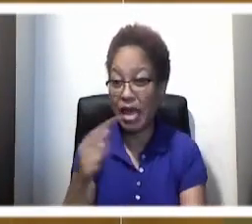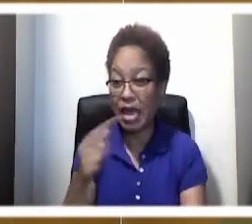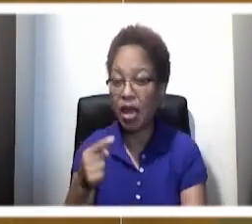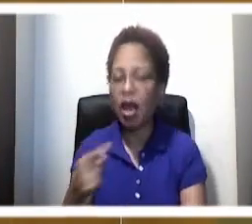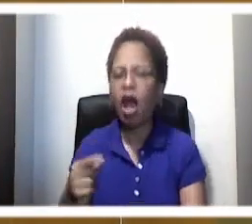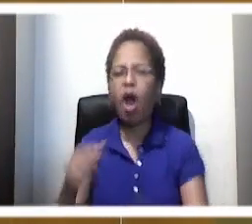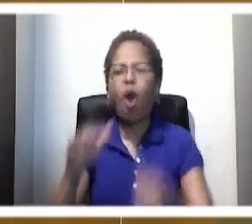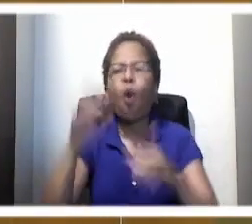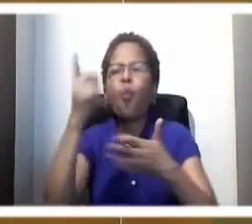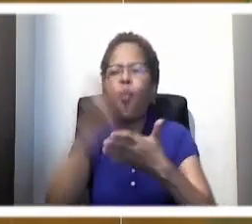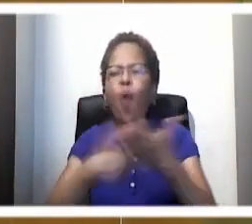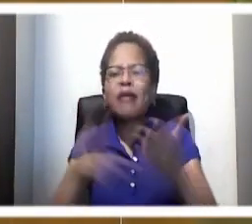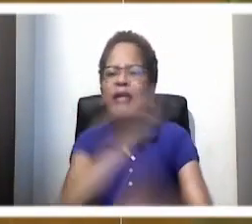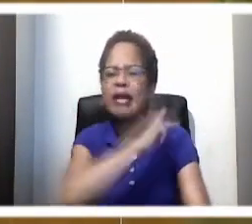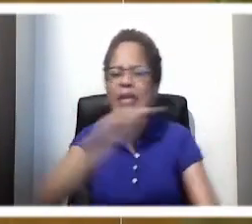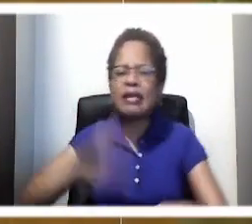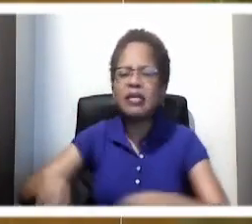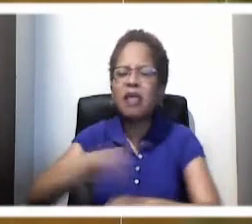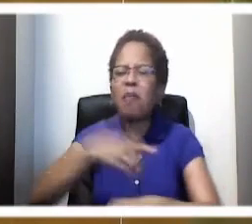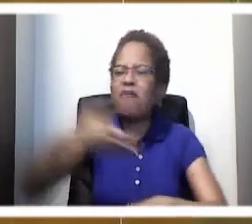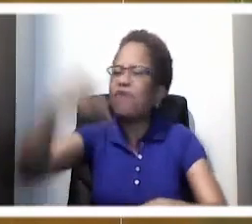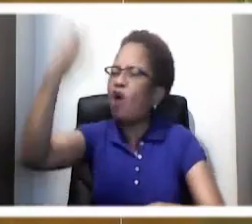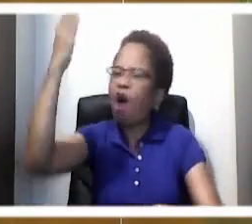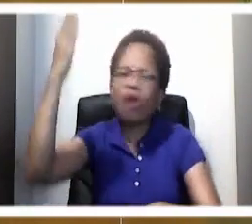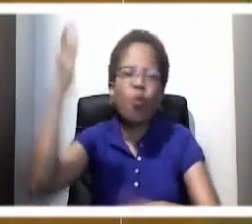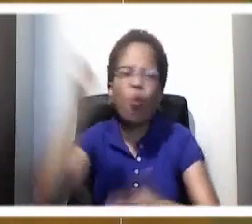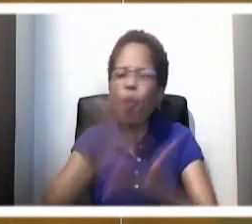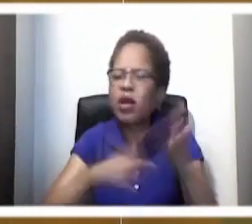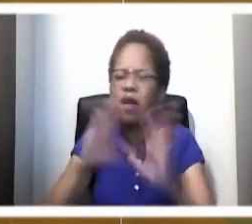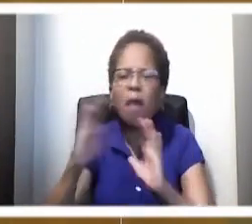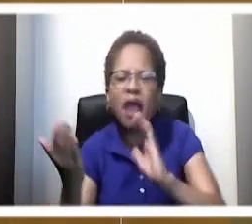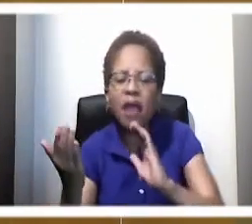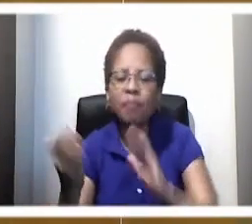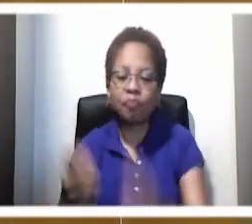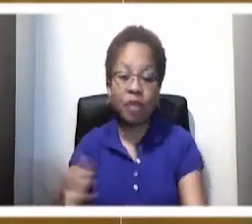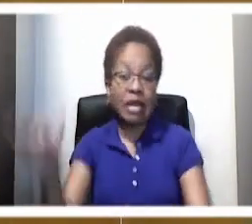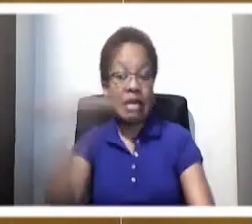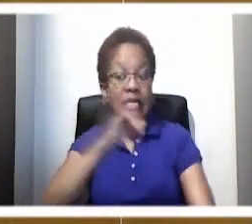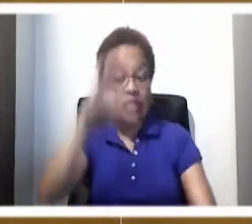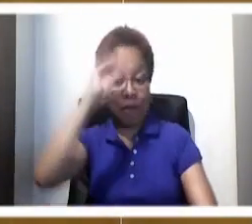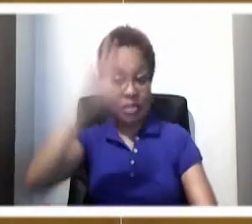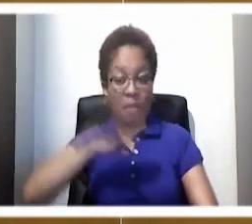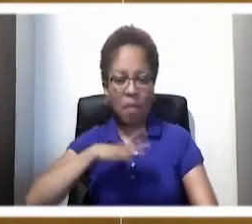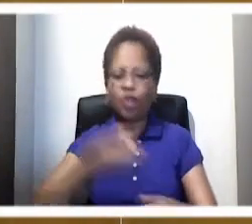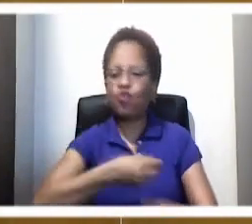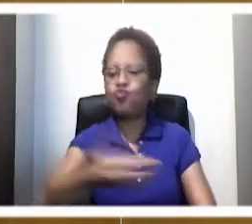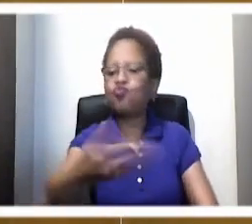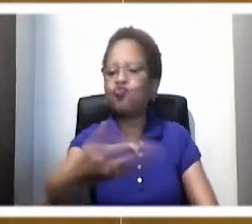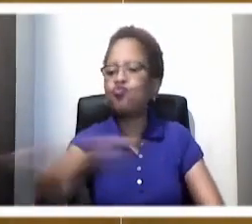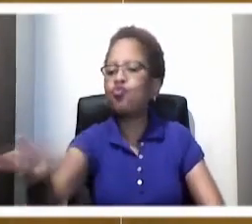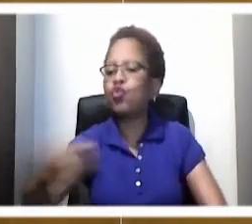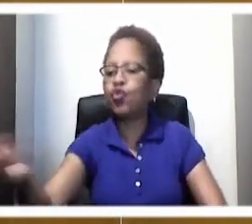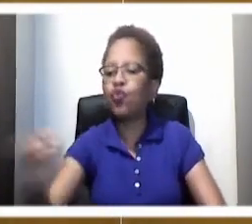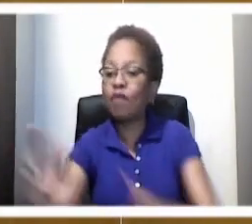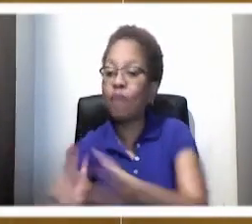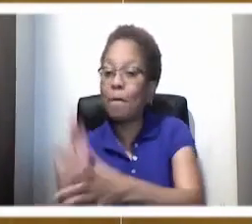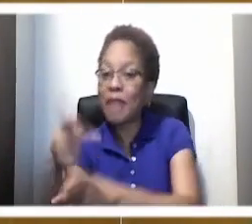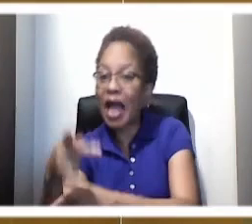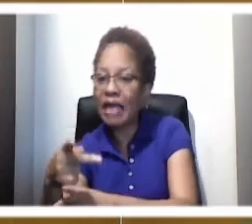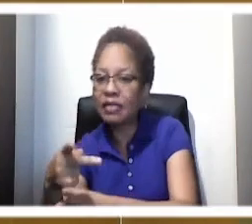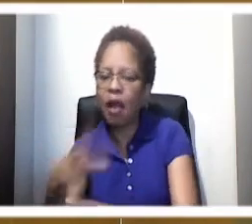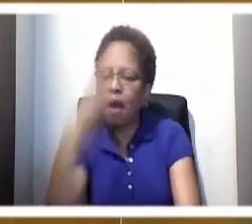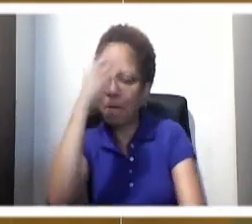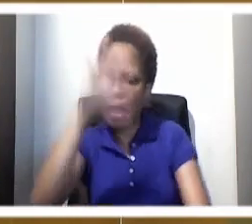man throws a seed on the land, night and day while he sleeps. When he is